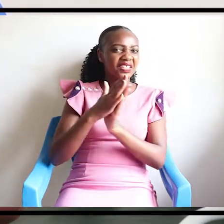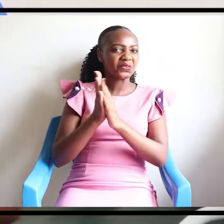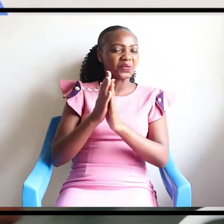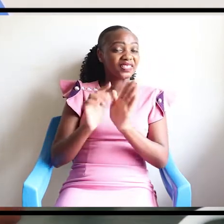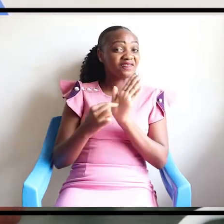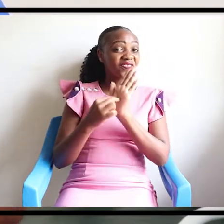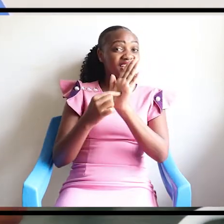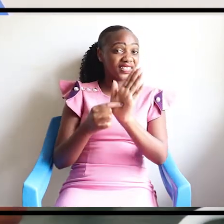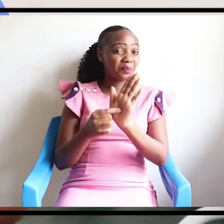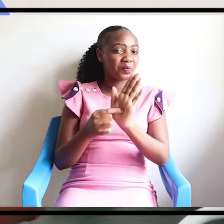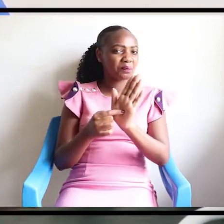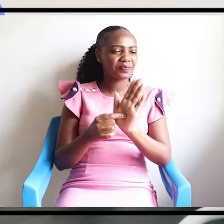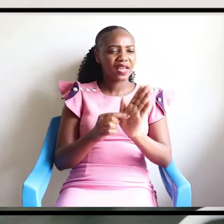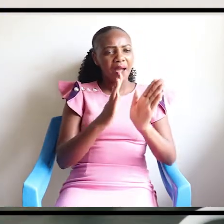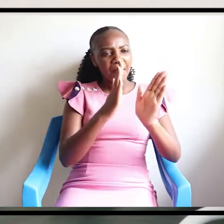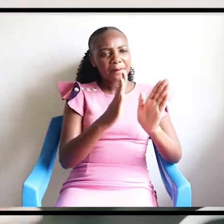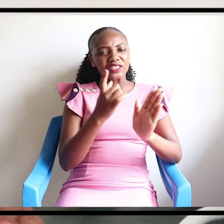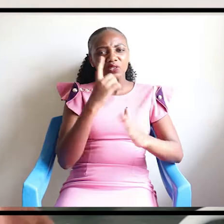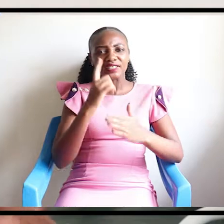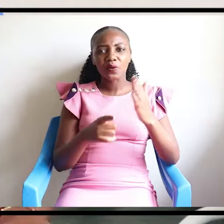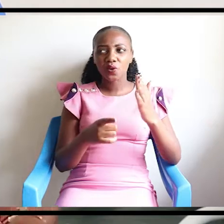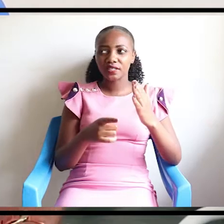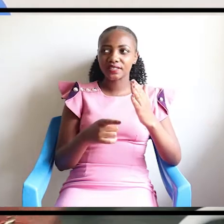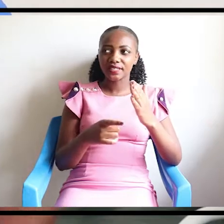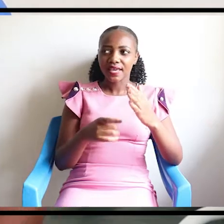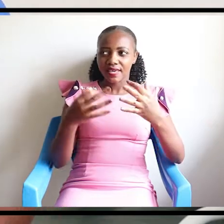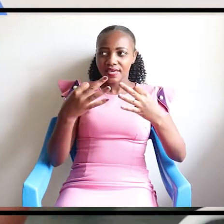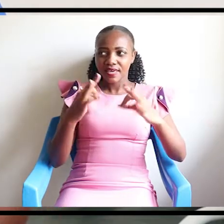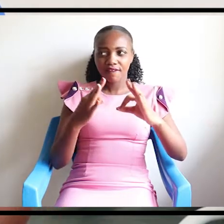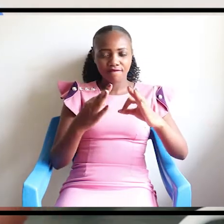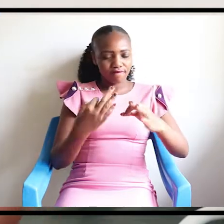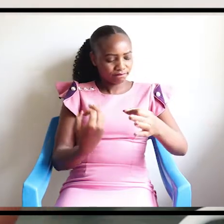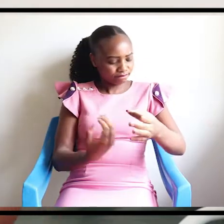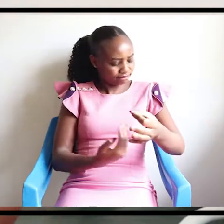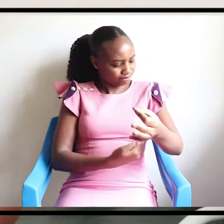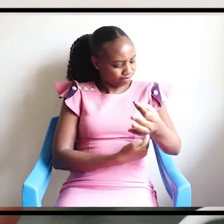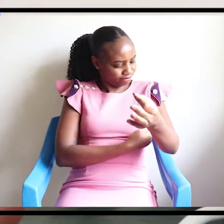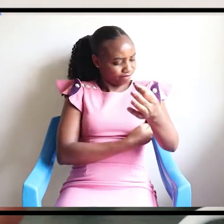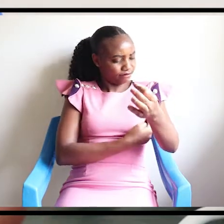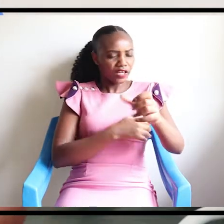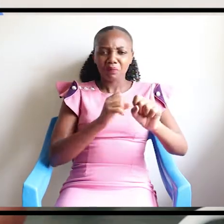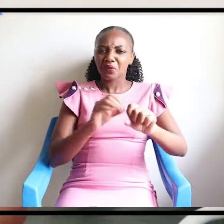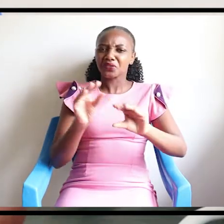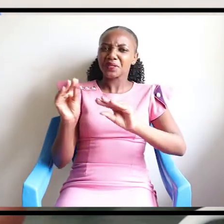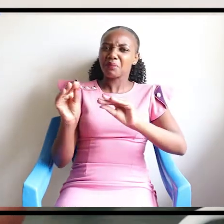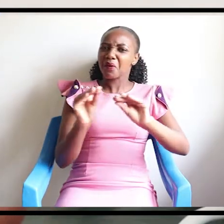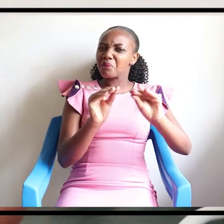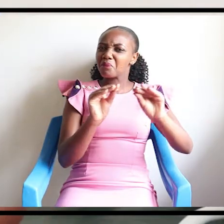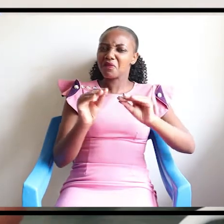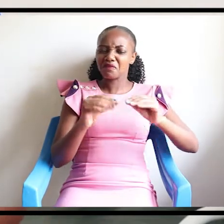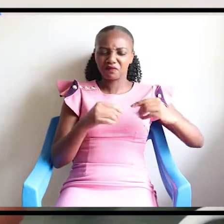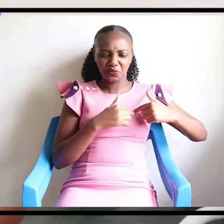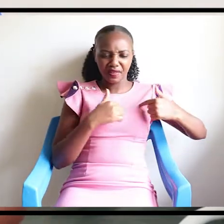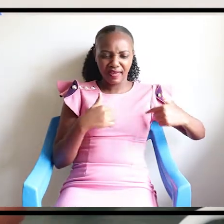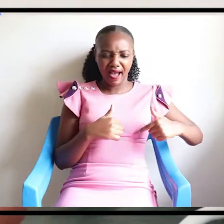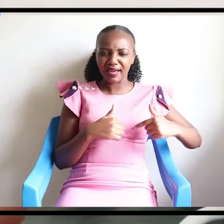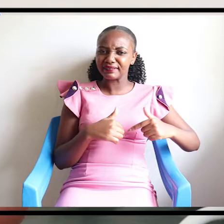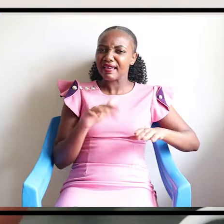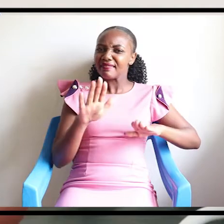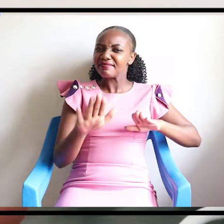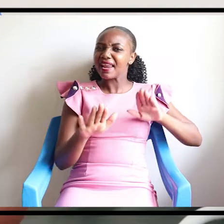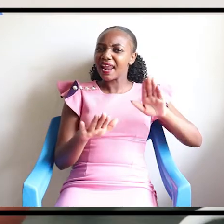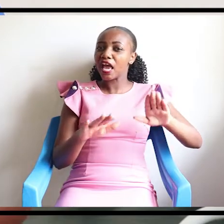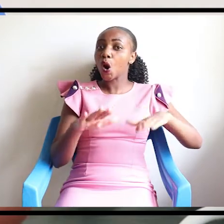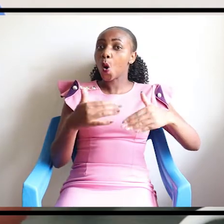For example, you hear a person saying the same rod, if it's put under your skin, it's going to move to the heart, it's going to move to the leg,